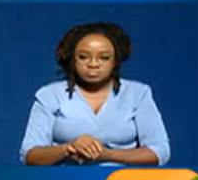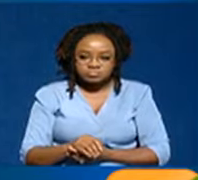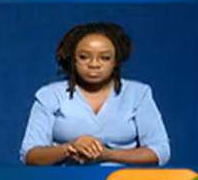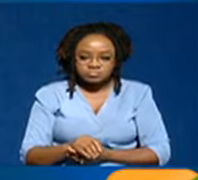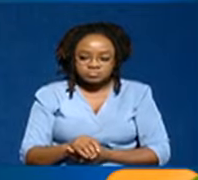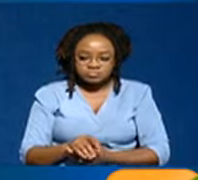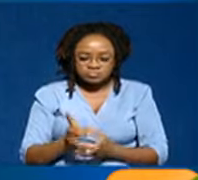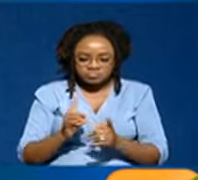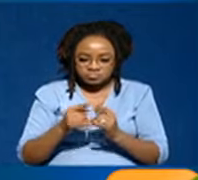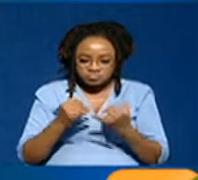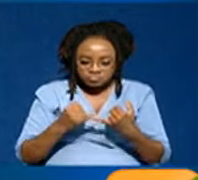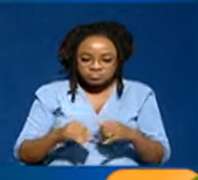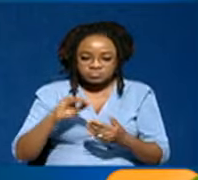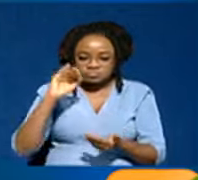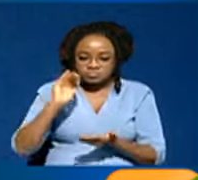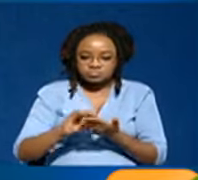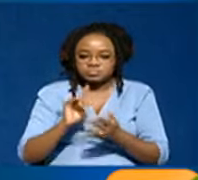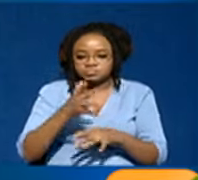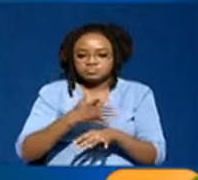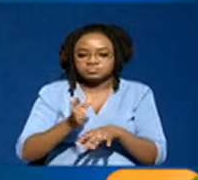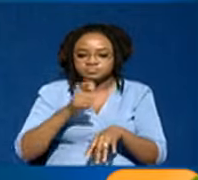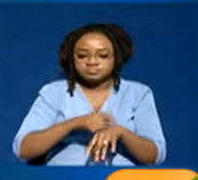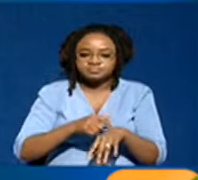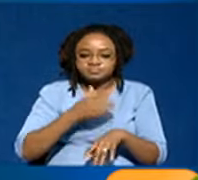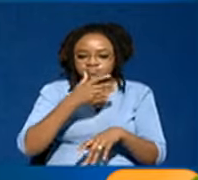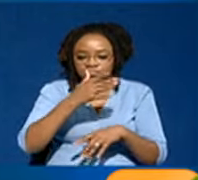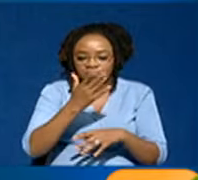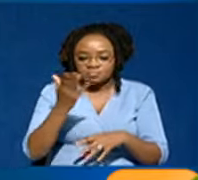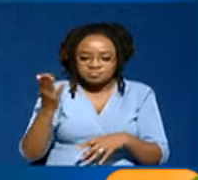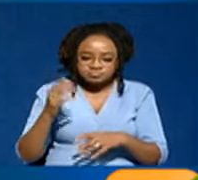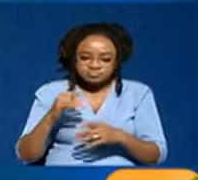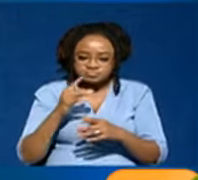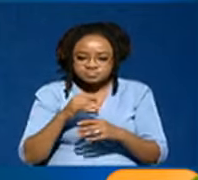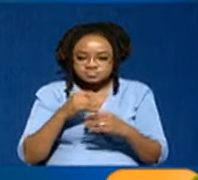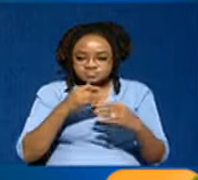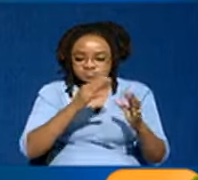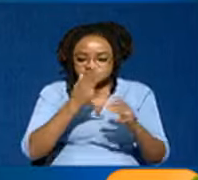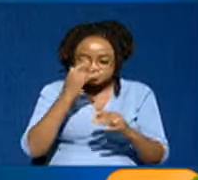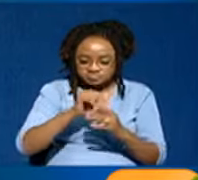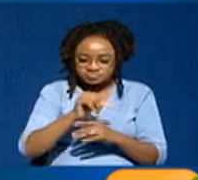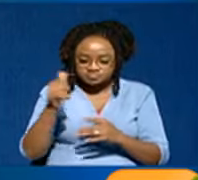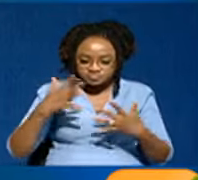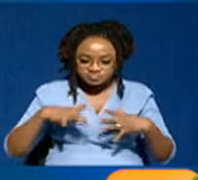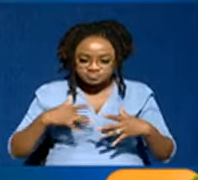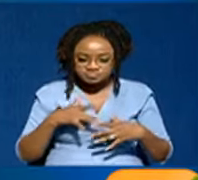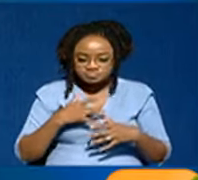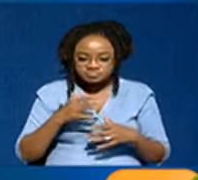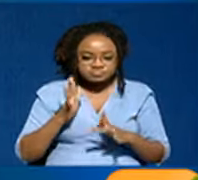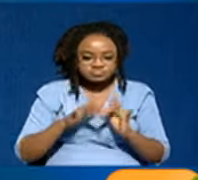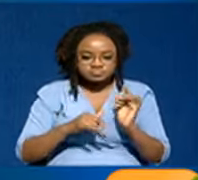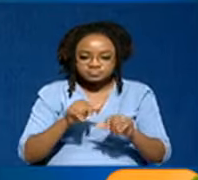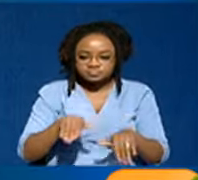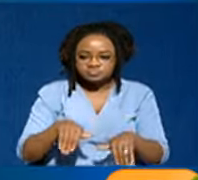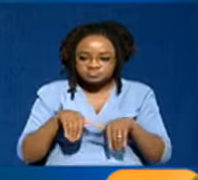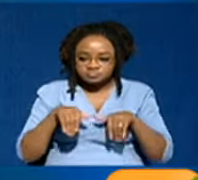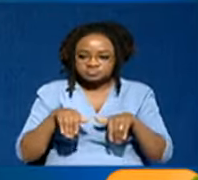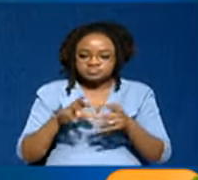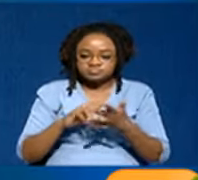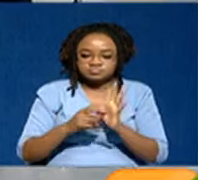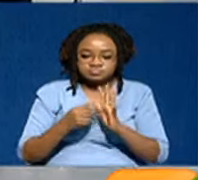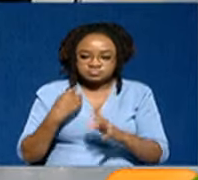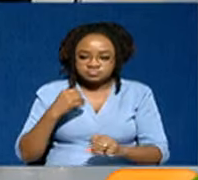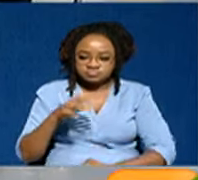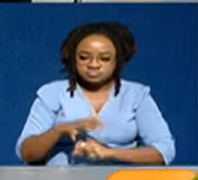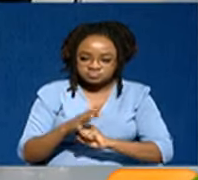on the time wasted outside. For those who feel that they cannot wait, at least they can have some. This you're doing to fit within the budget to go